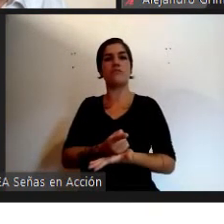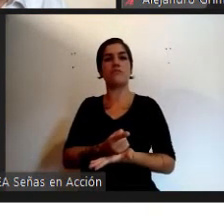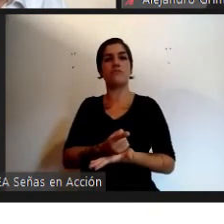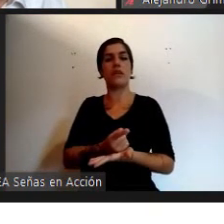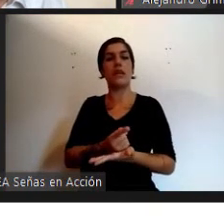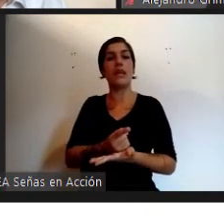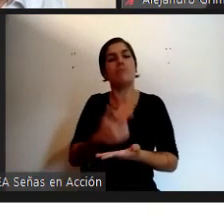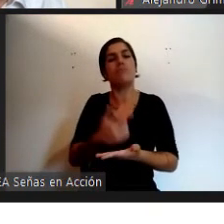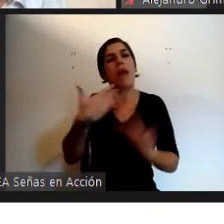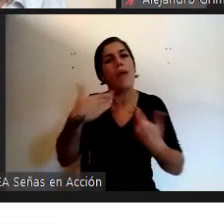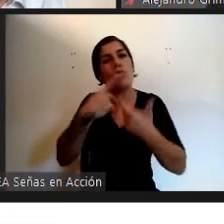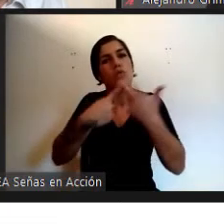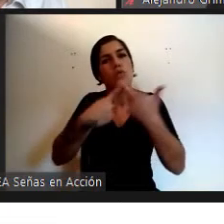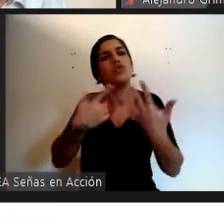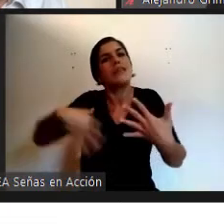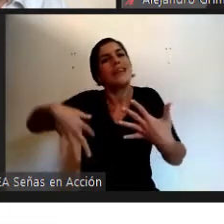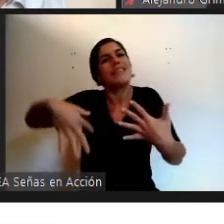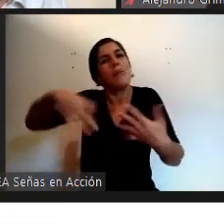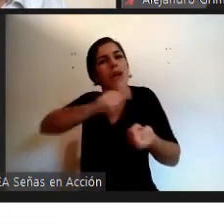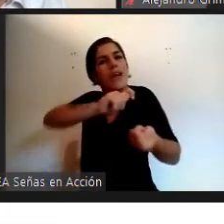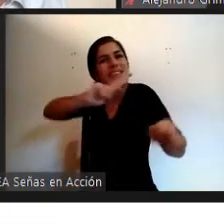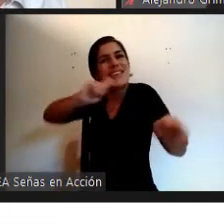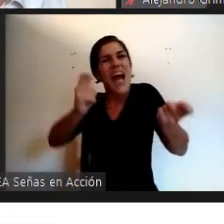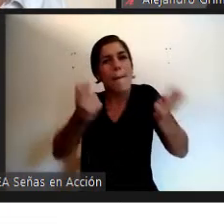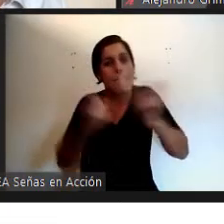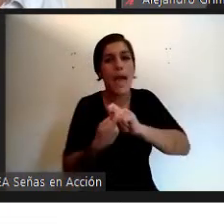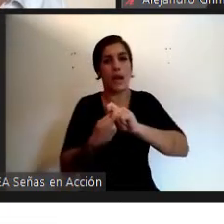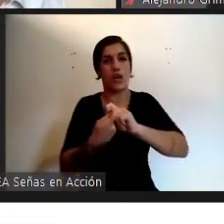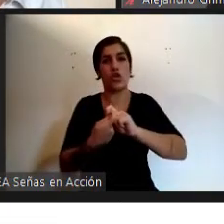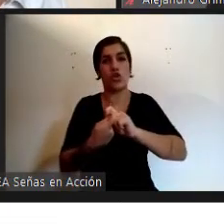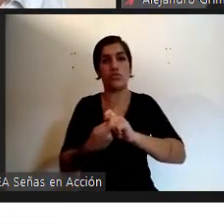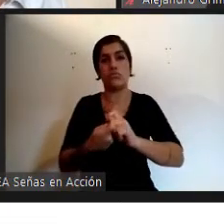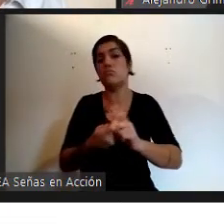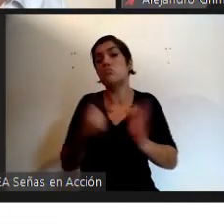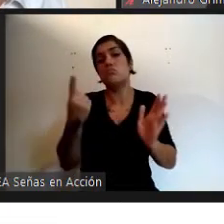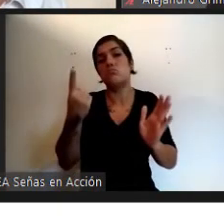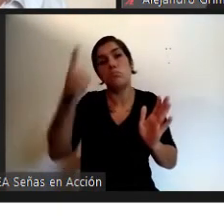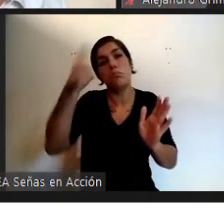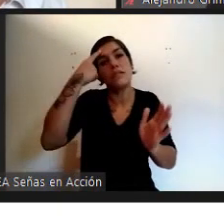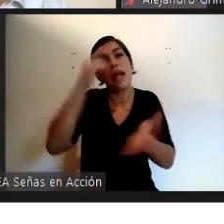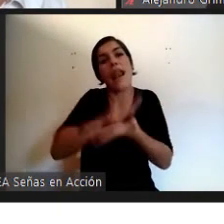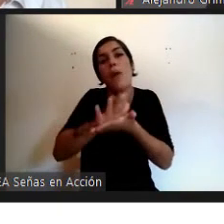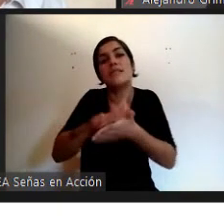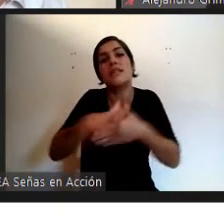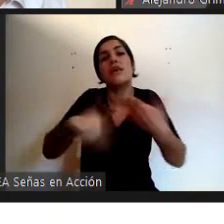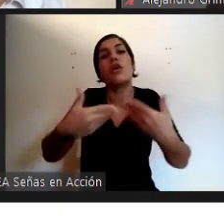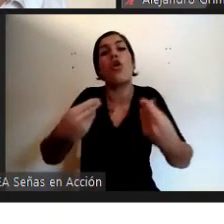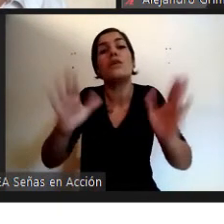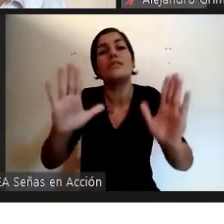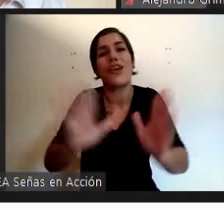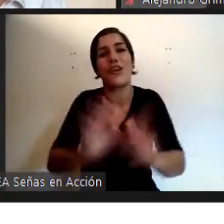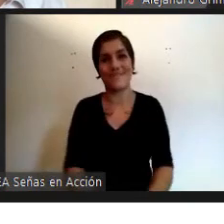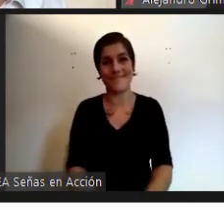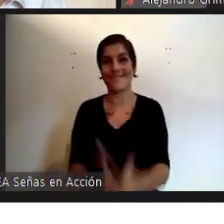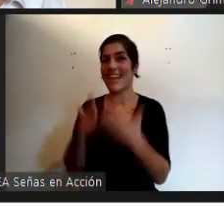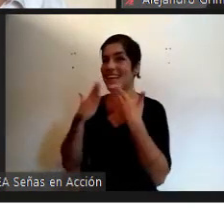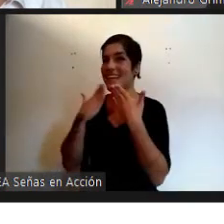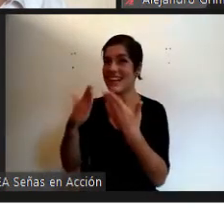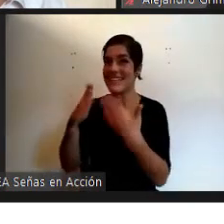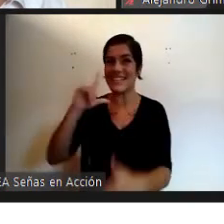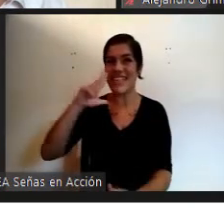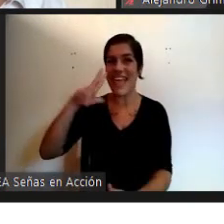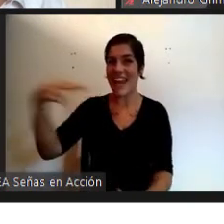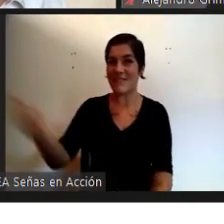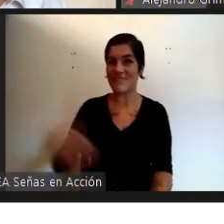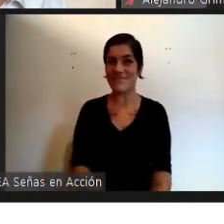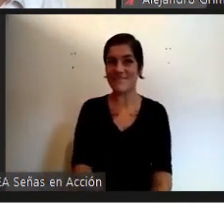foundations and establish a number of thoughts that will help modify things, at least partly so. Thank you, Diana.